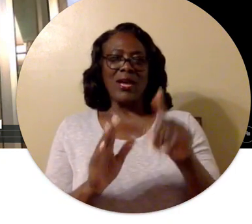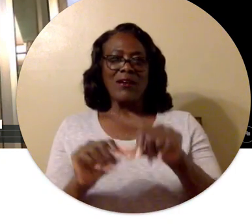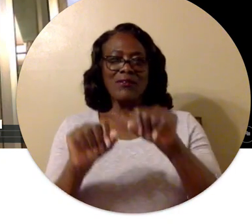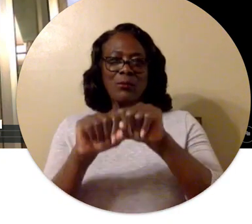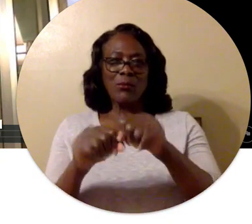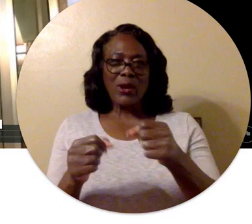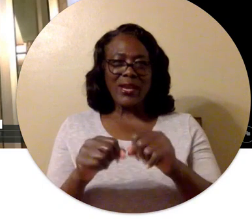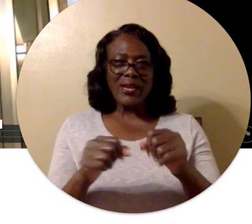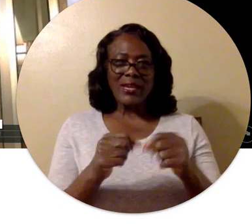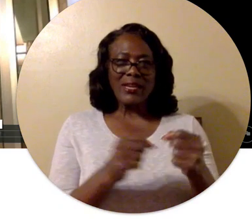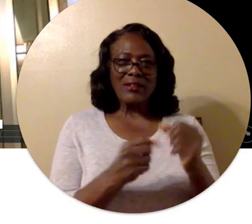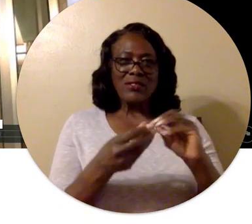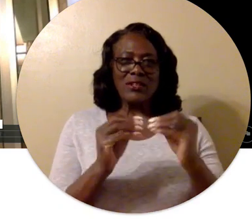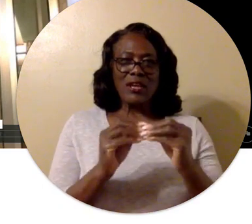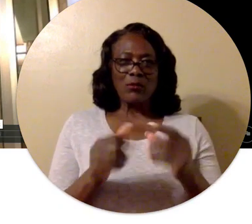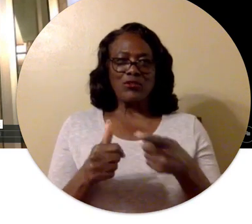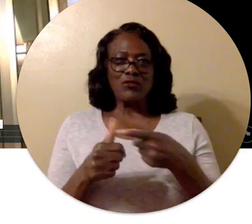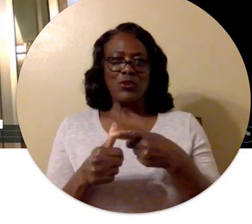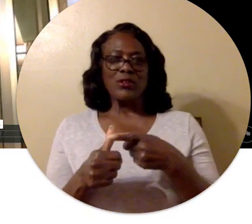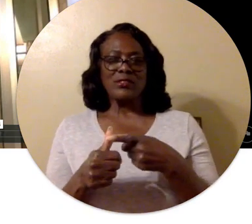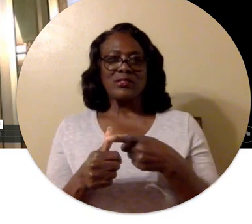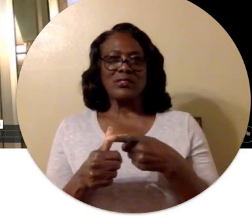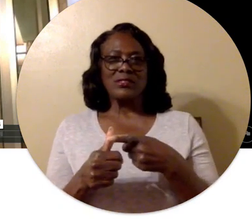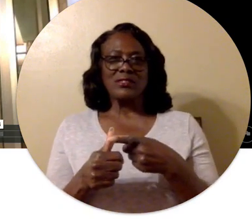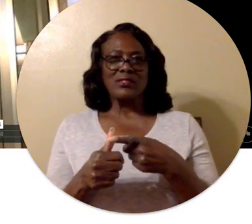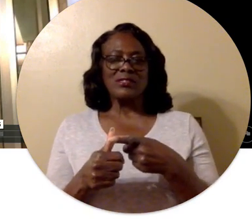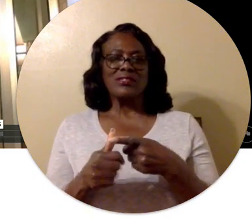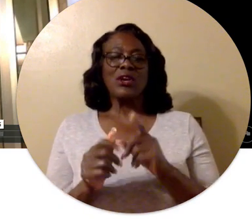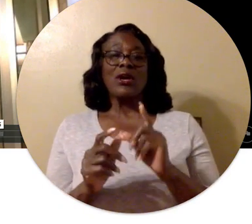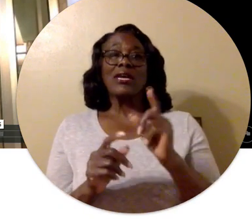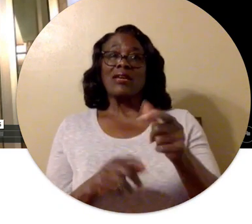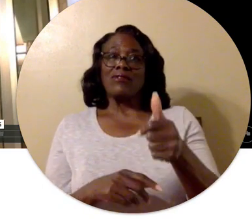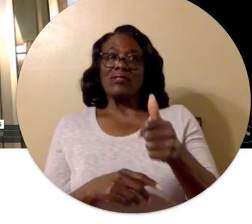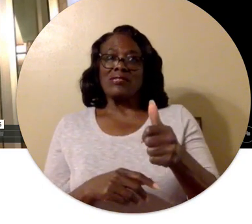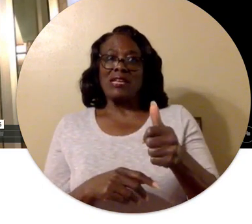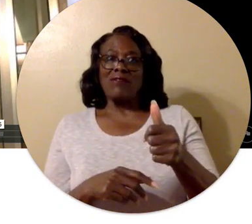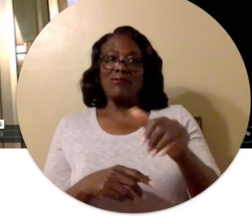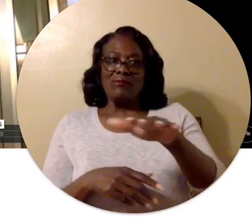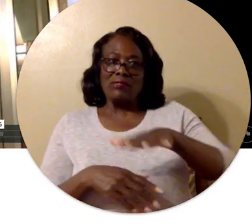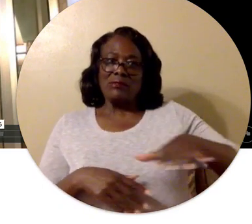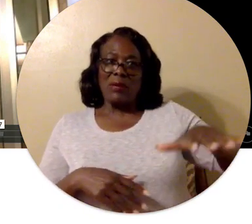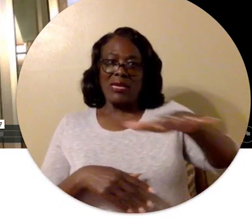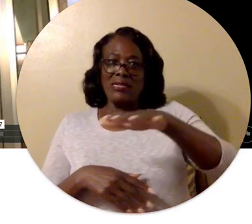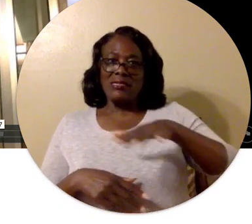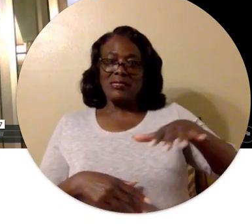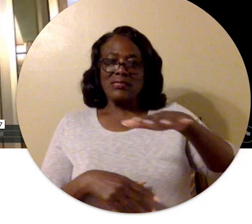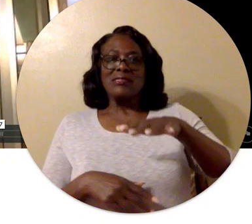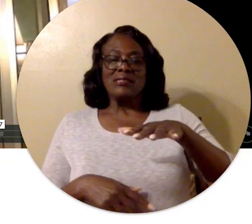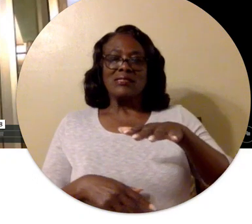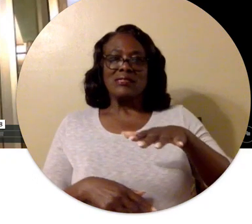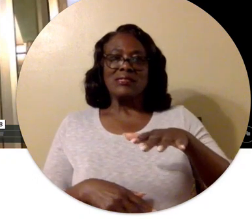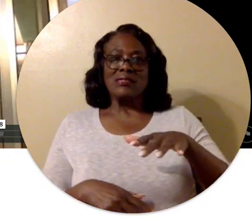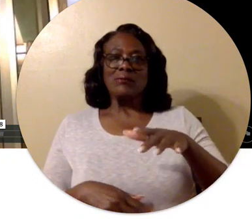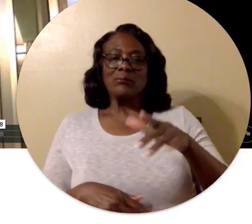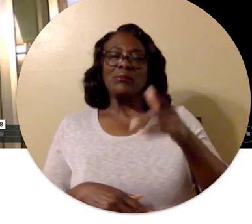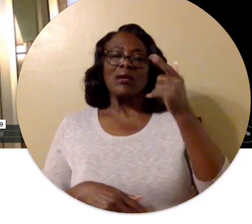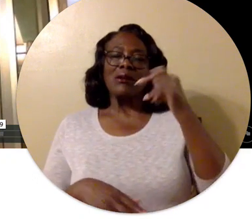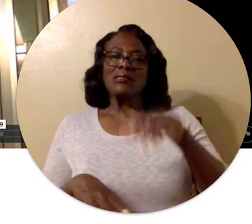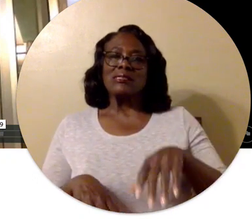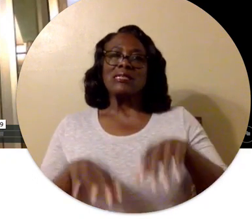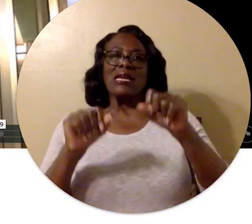those numbers first. So, give yourself a little bit of space on this one because this one does take